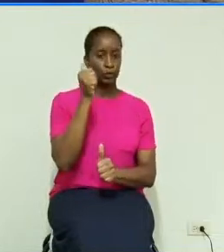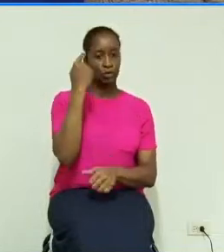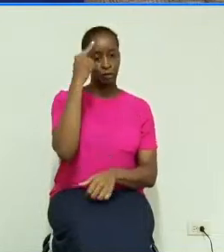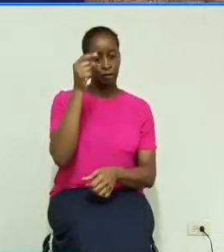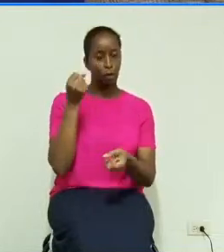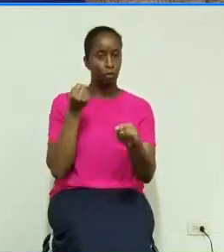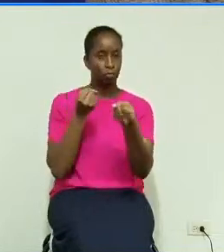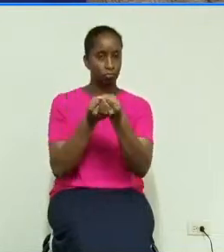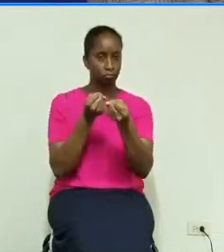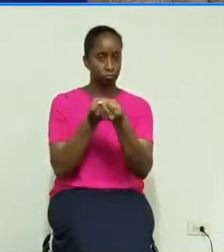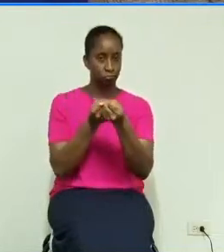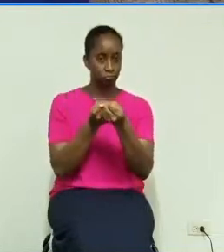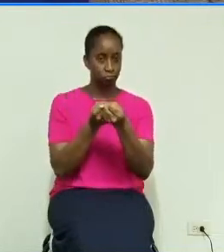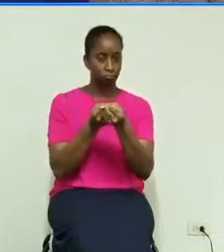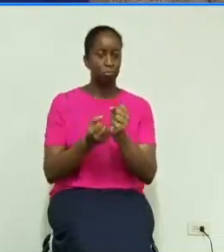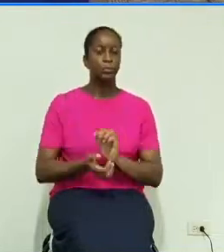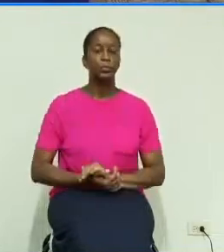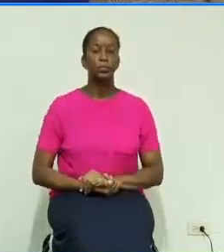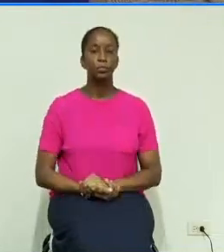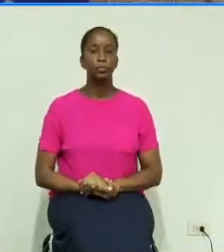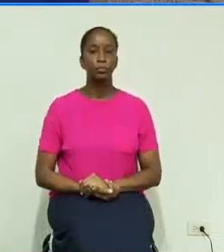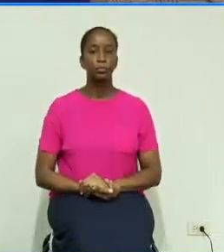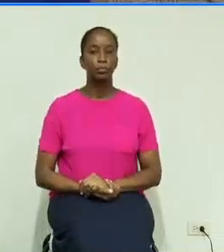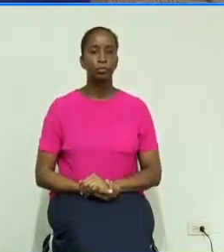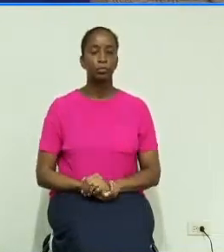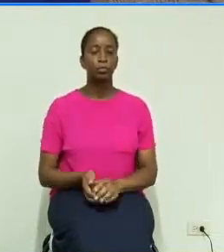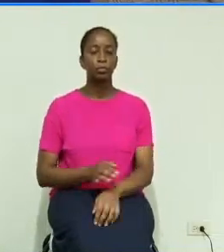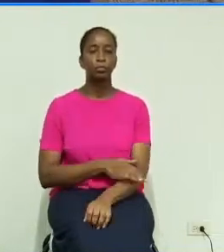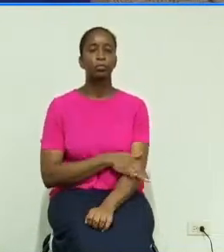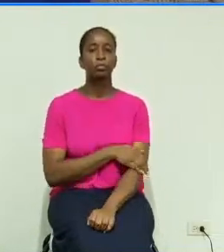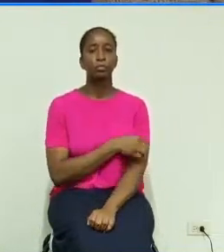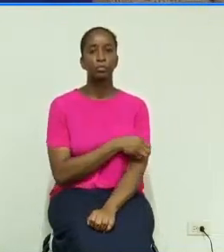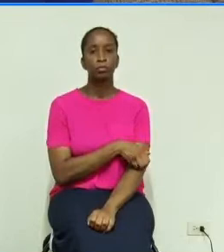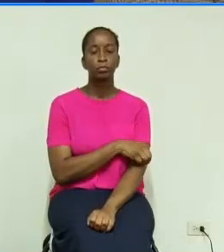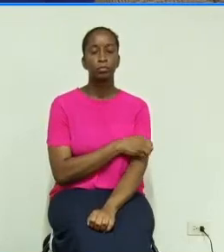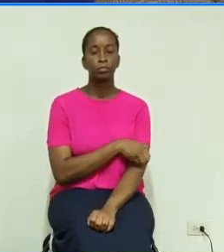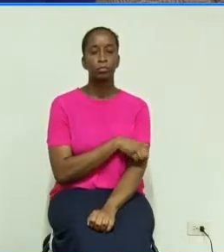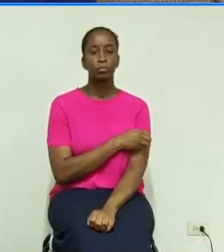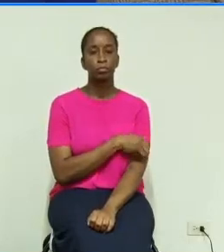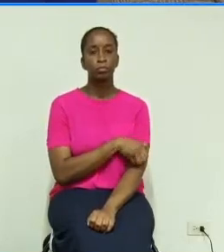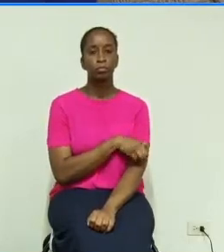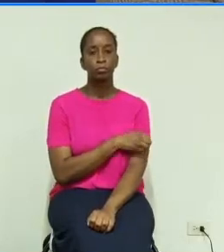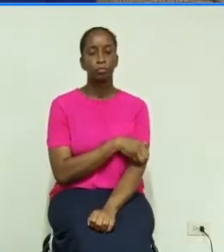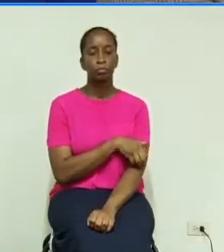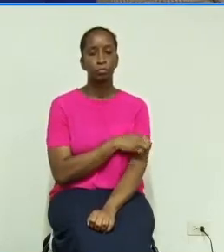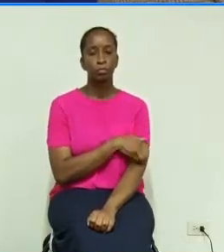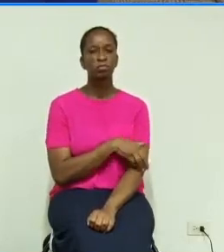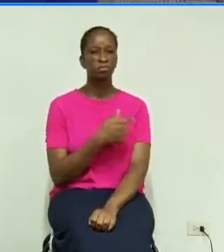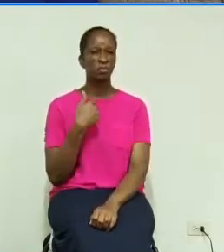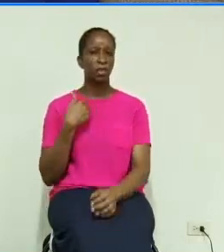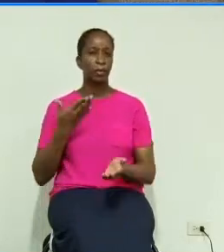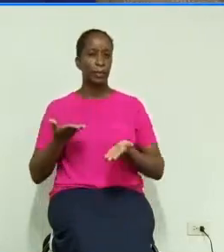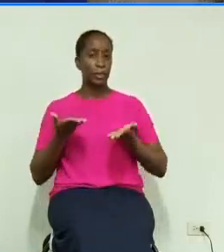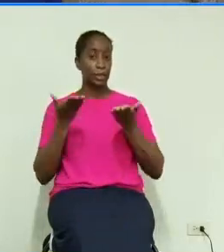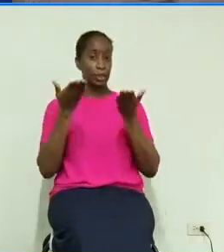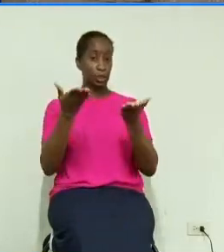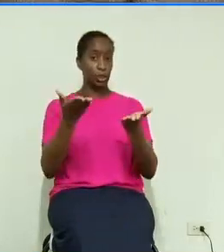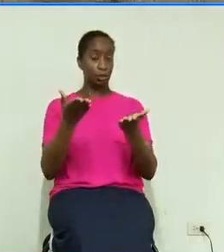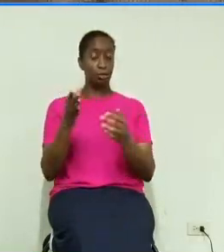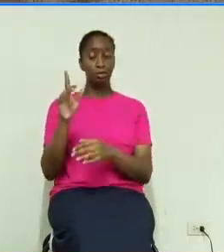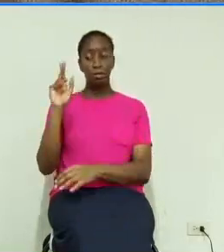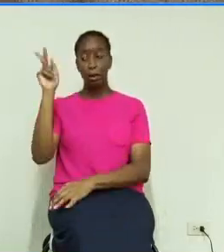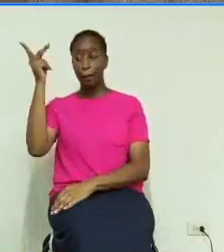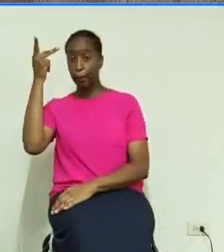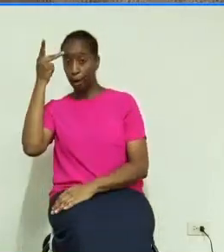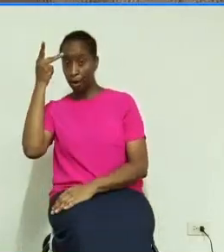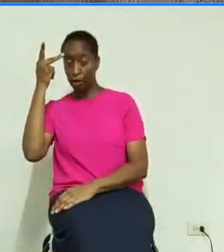established there by the founding fathers. But back to my suggestion of these committees of interest,